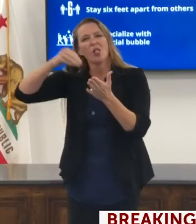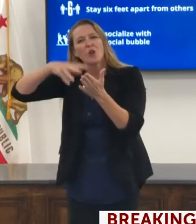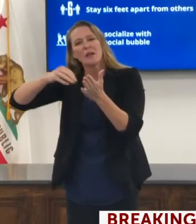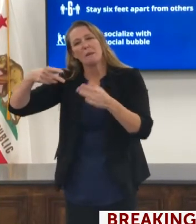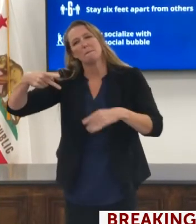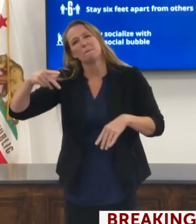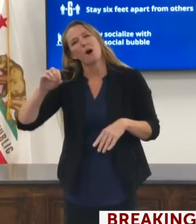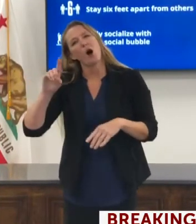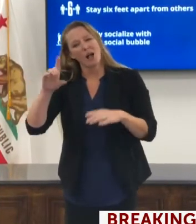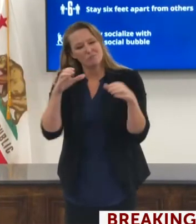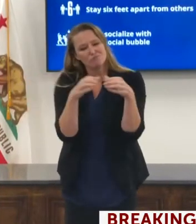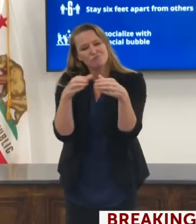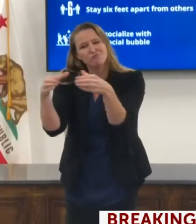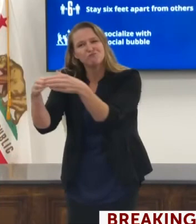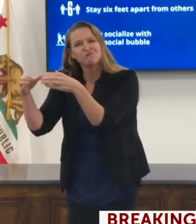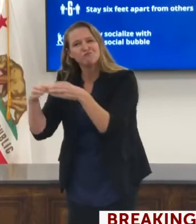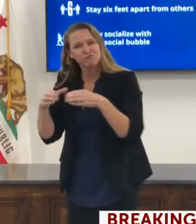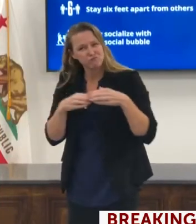that's all I have. Thank you.